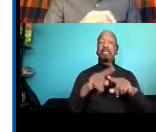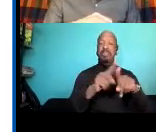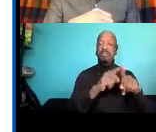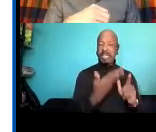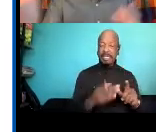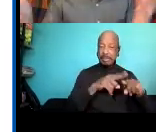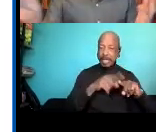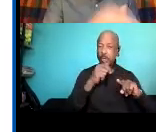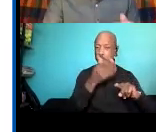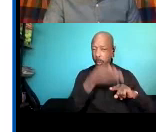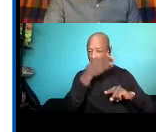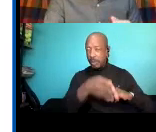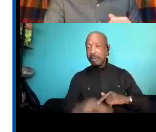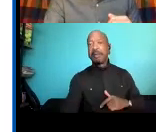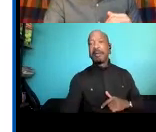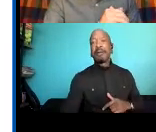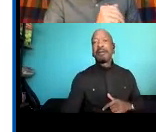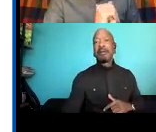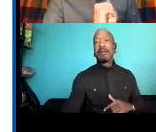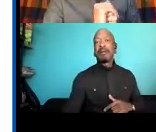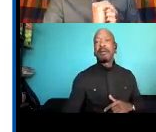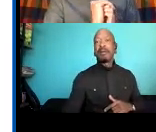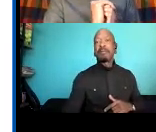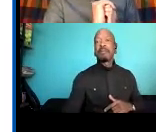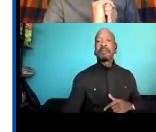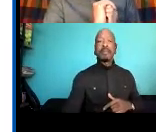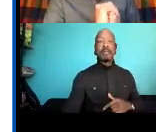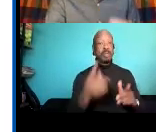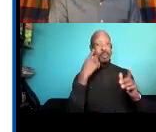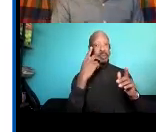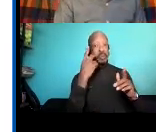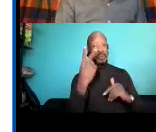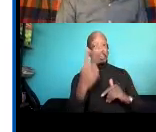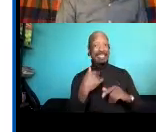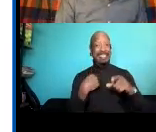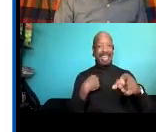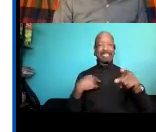And to illustrate here, people touching an elephant, this is supposed to be an elephant,